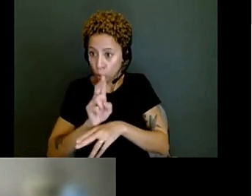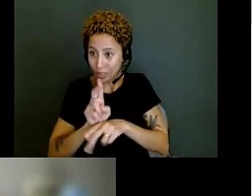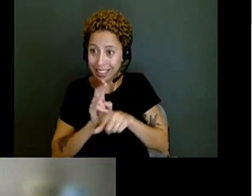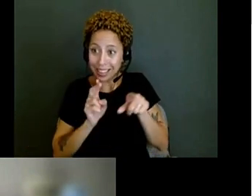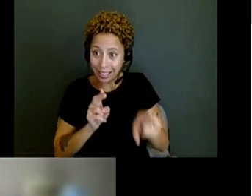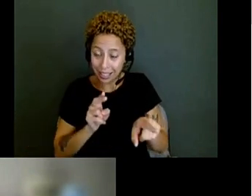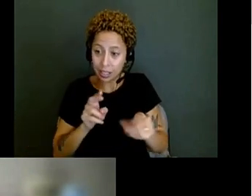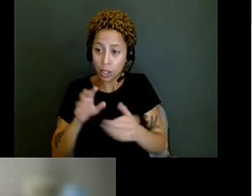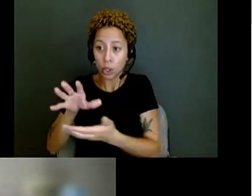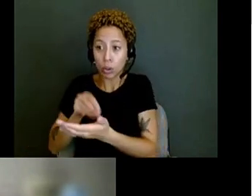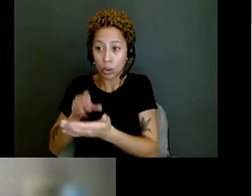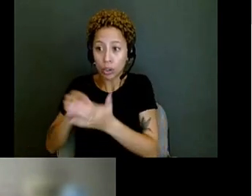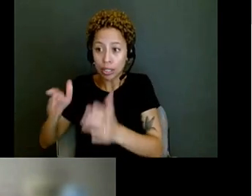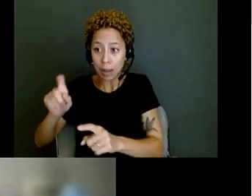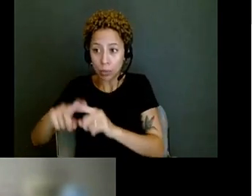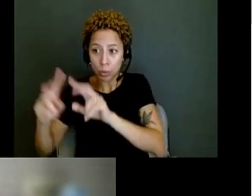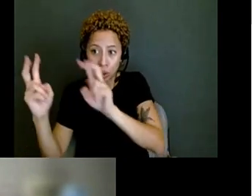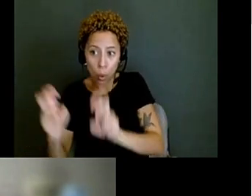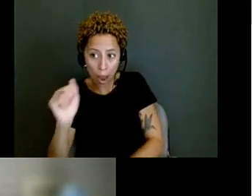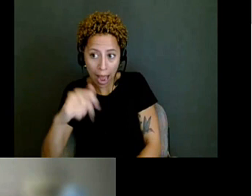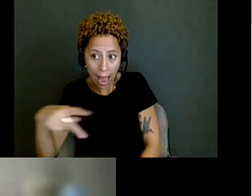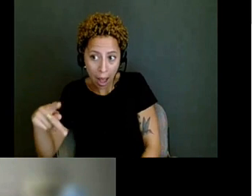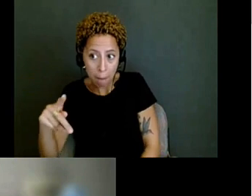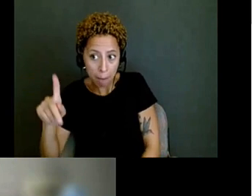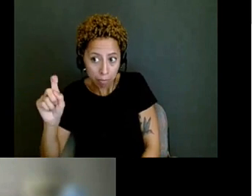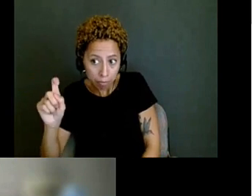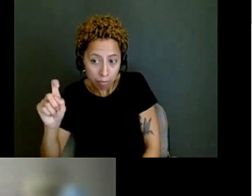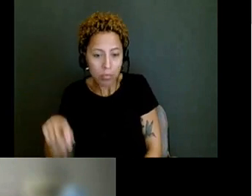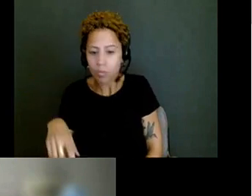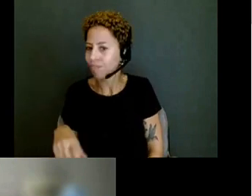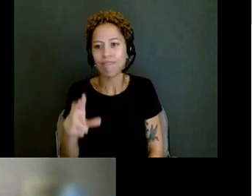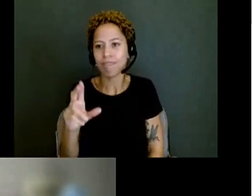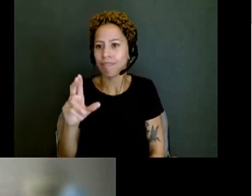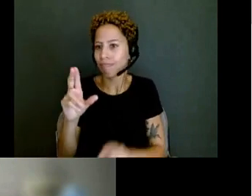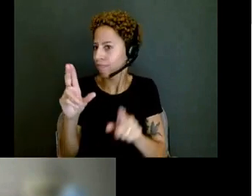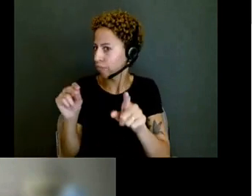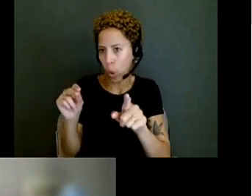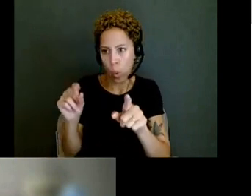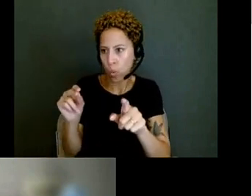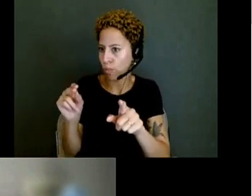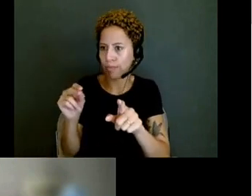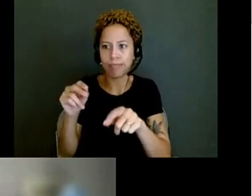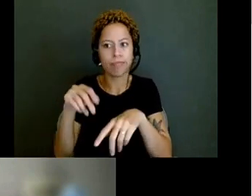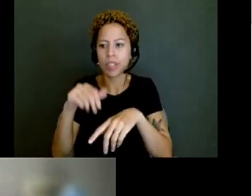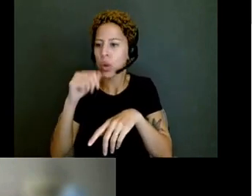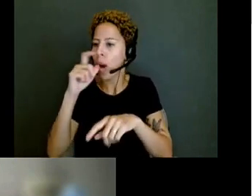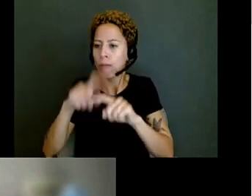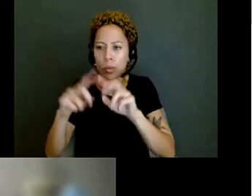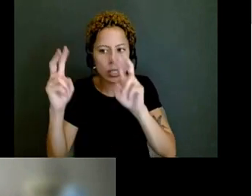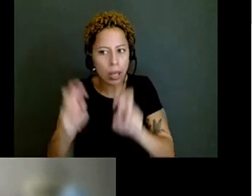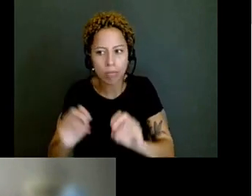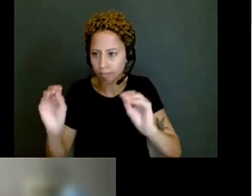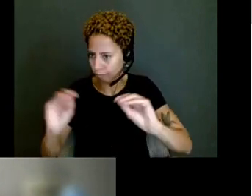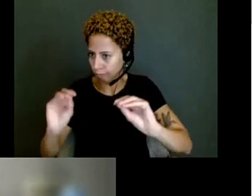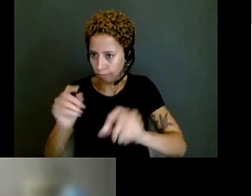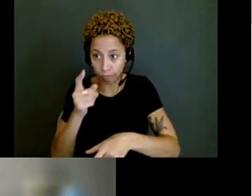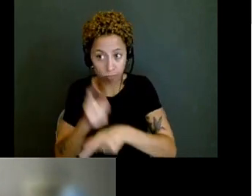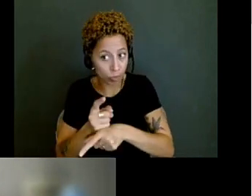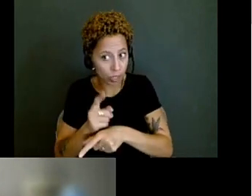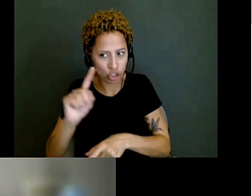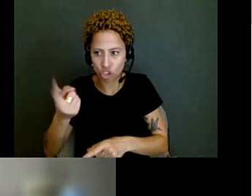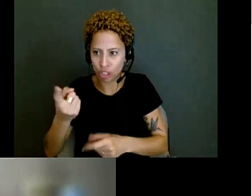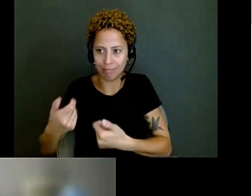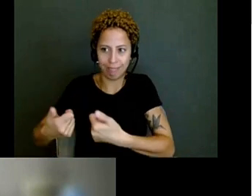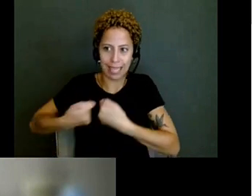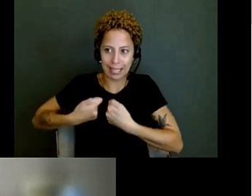to their phones? And we have been clarifying that that texting is actually a feature within the phone, so there's nothing to download for them. Is that correct? So part of the